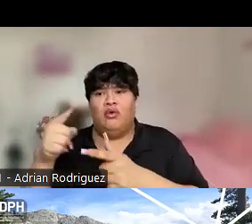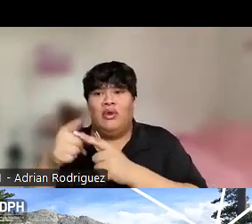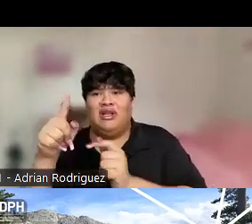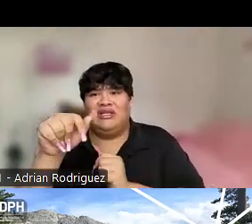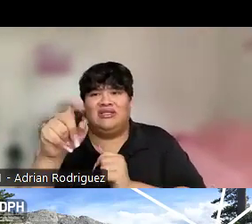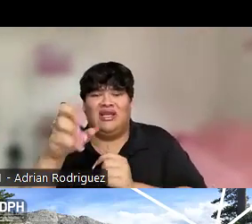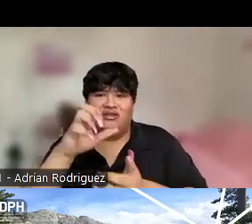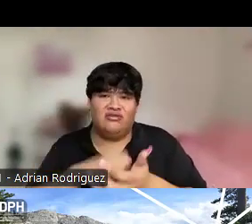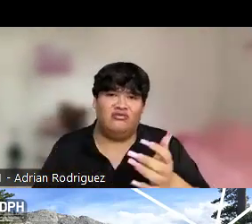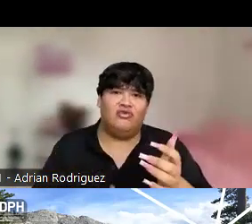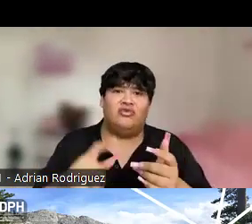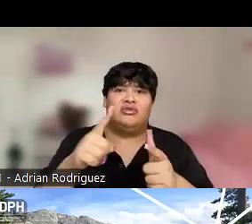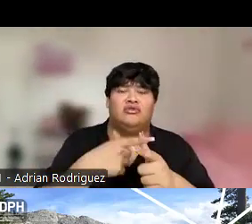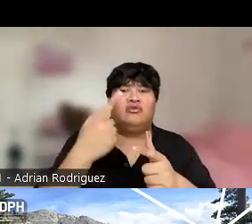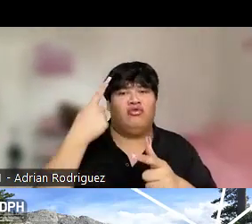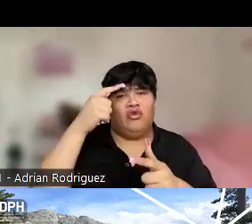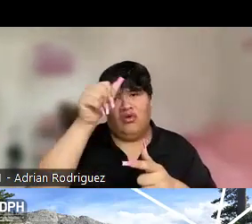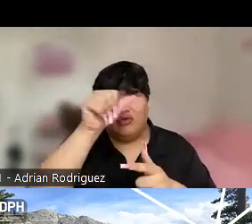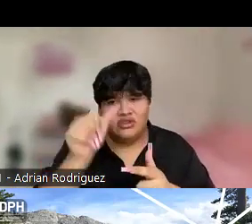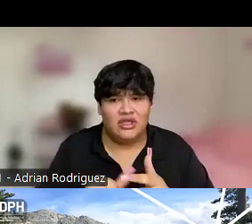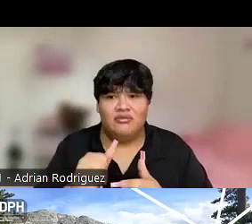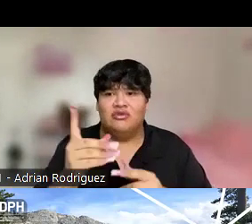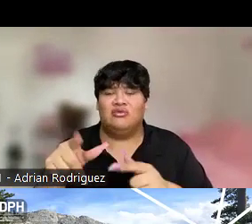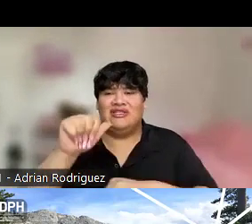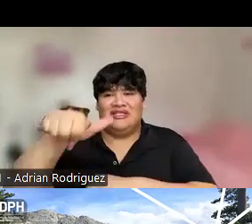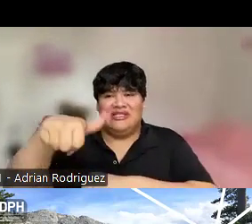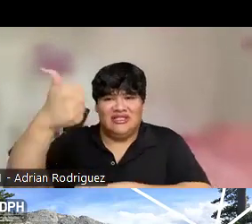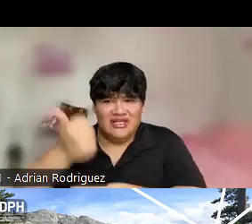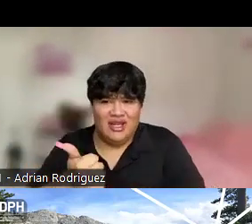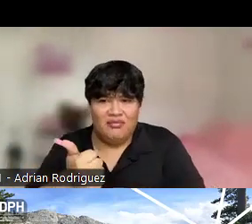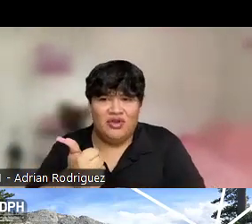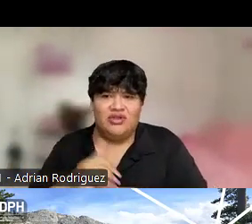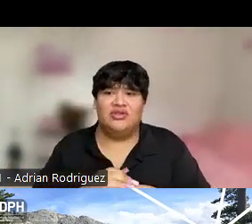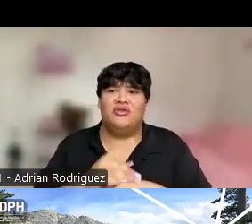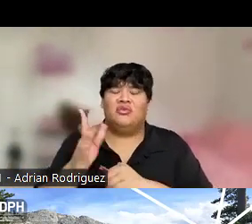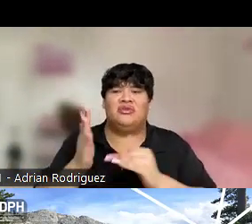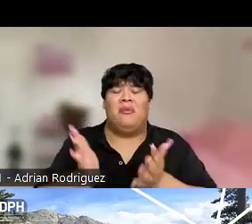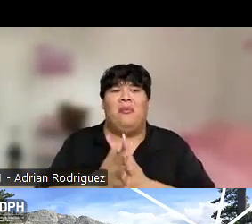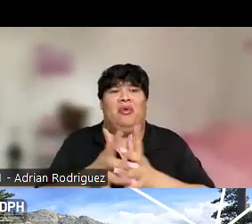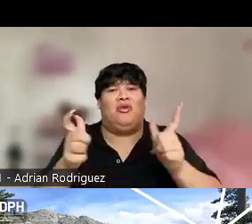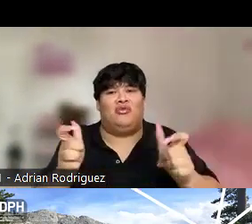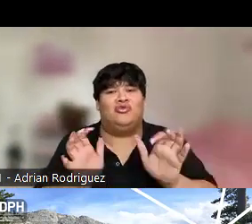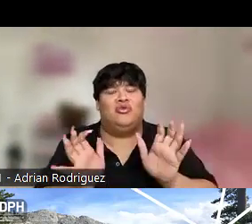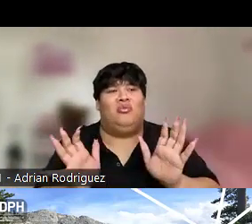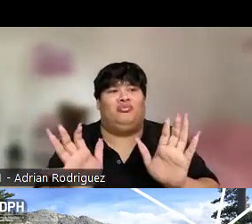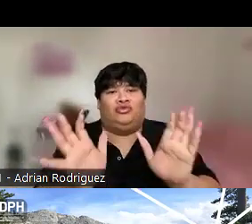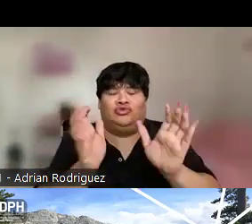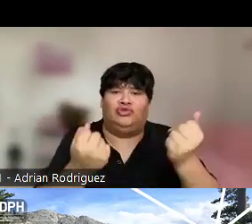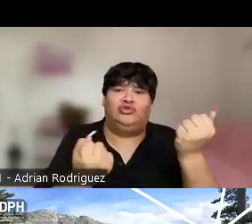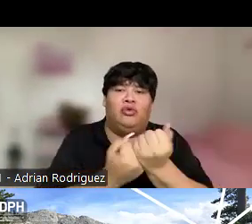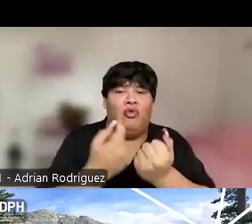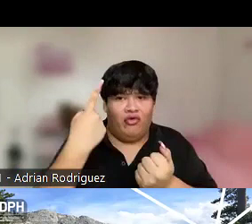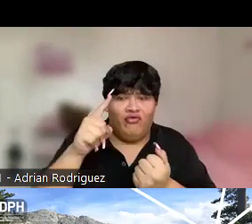Alzheimer's prevention and preparedness was established. There was a big push for additional support in